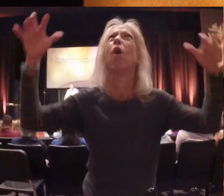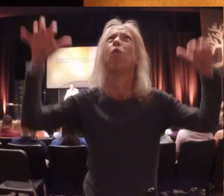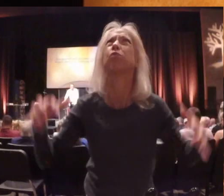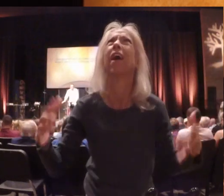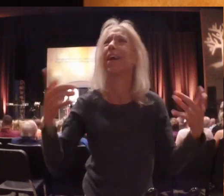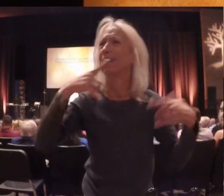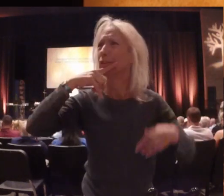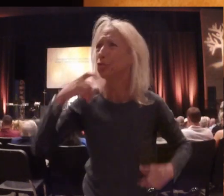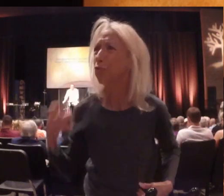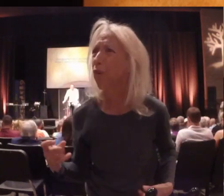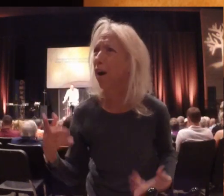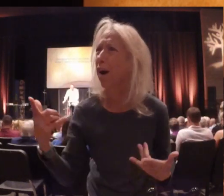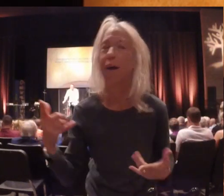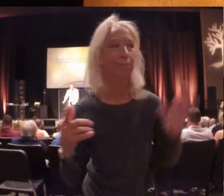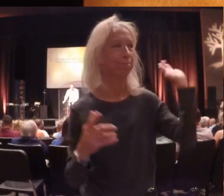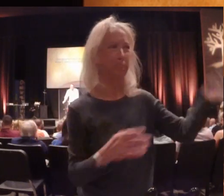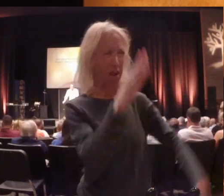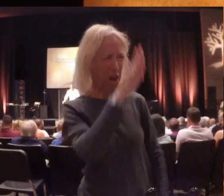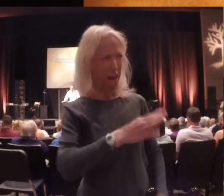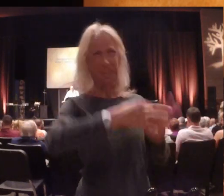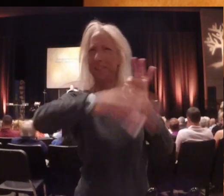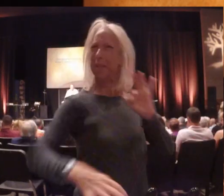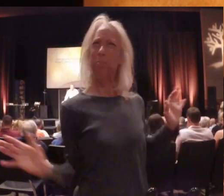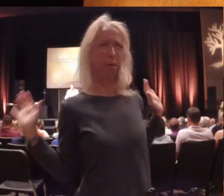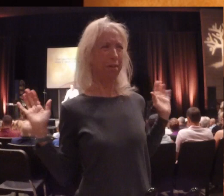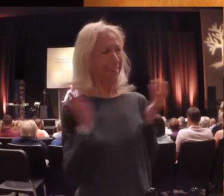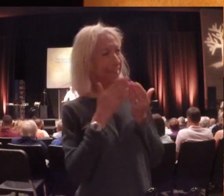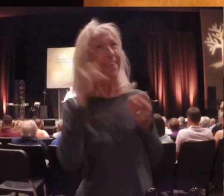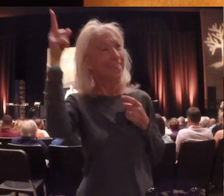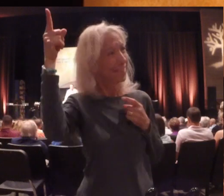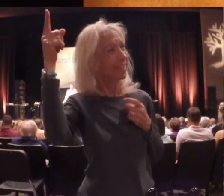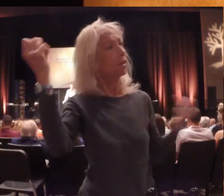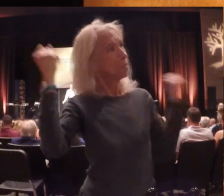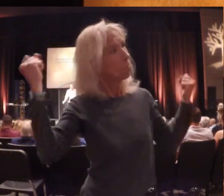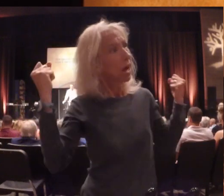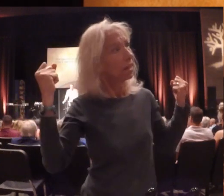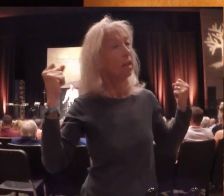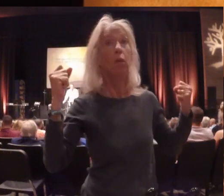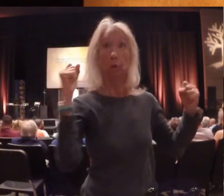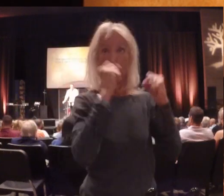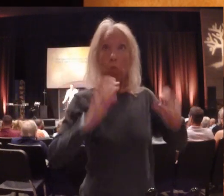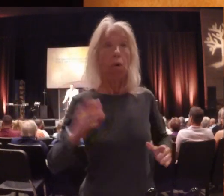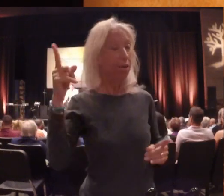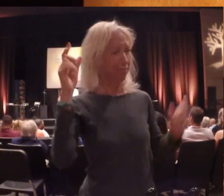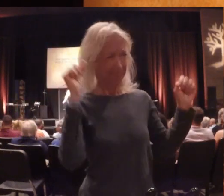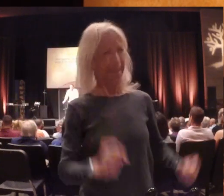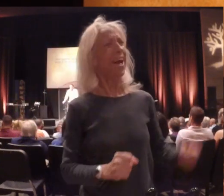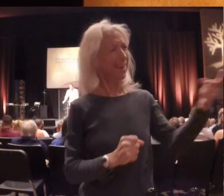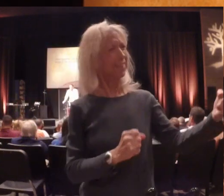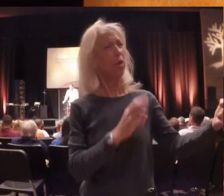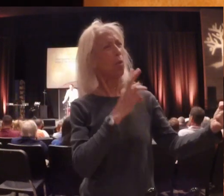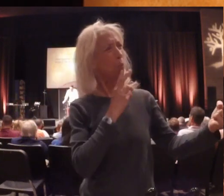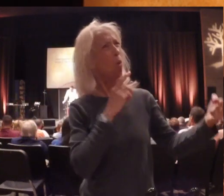He's like, my God is big. He is mighty. This is a simple matter. My God's a mighty warrior, like we sang about this morning. He can handle